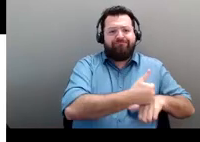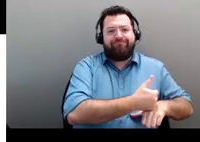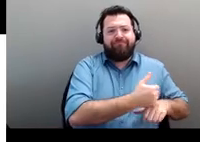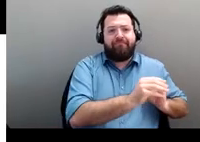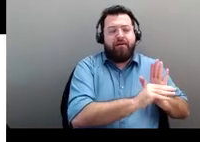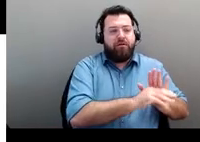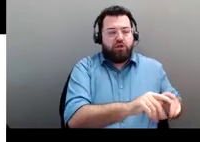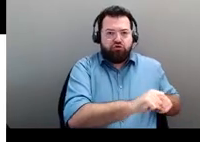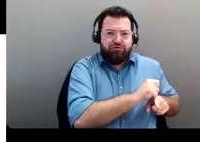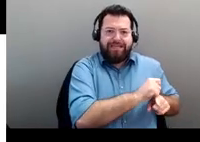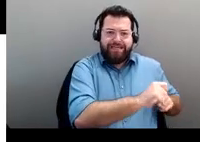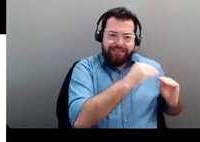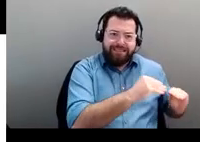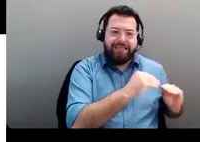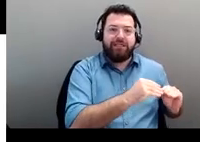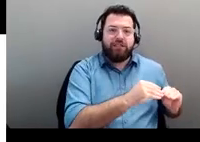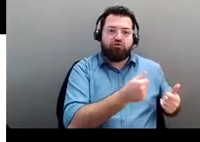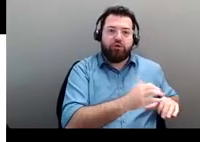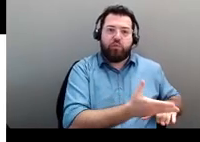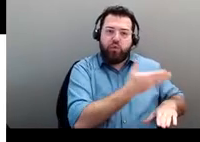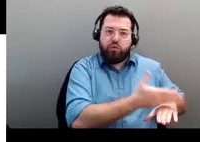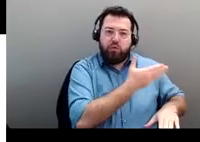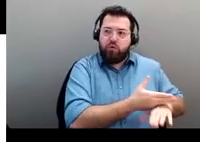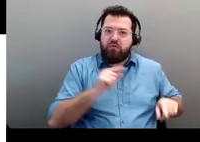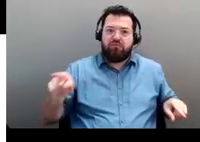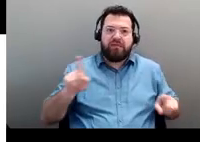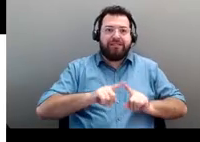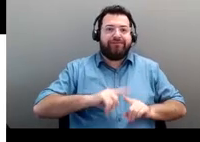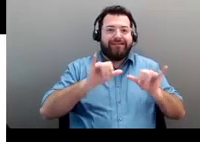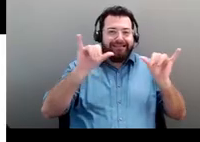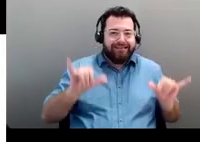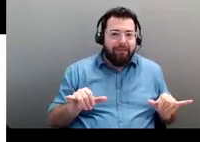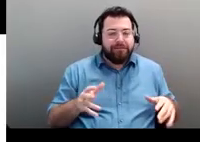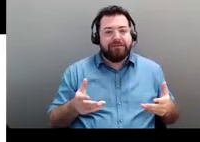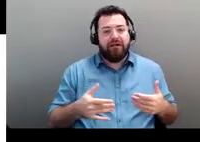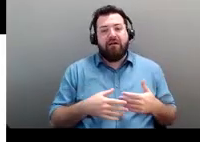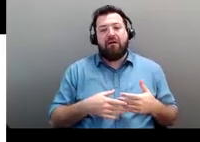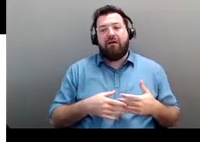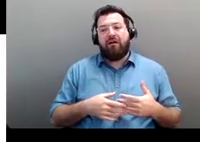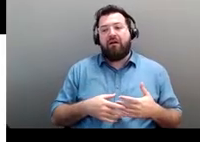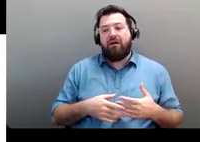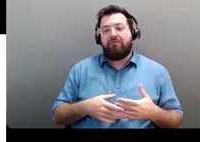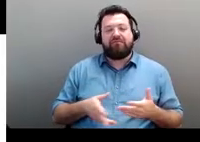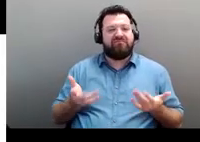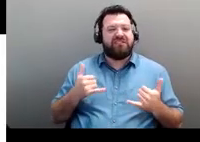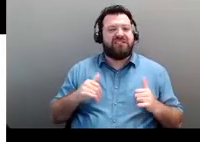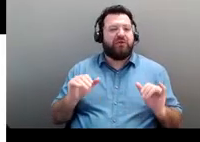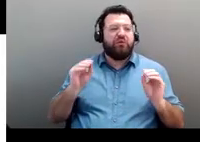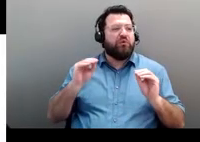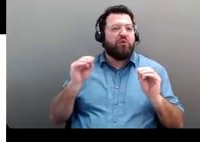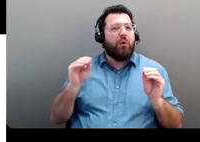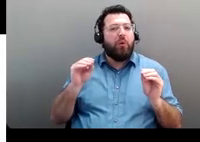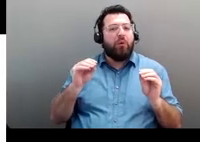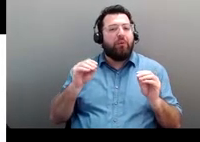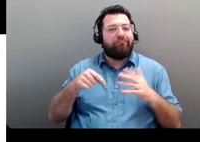very important to be mindful of that, especially because there's still no comprehensive federal